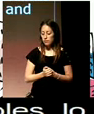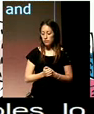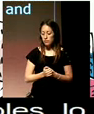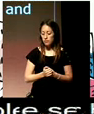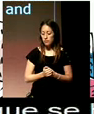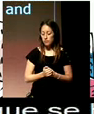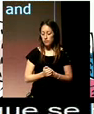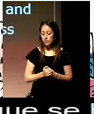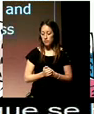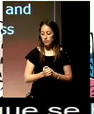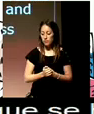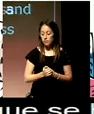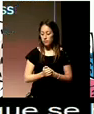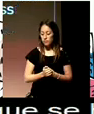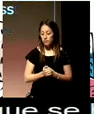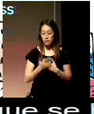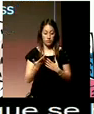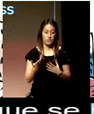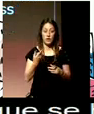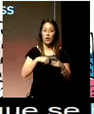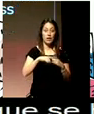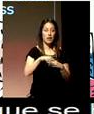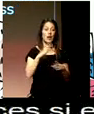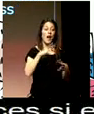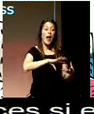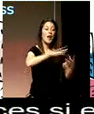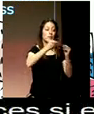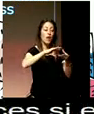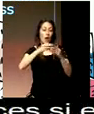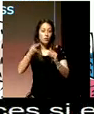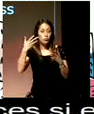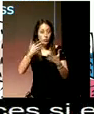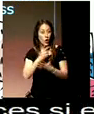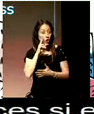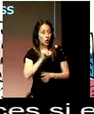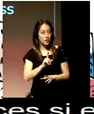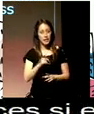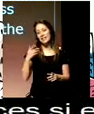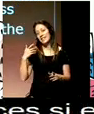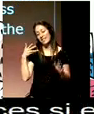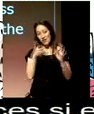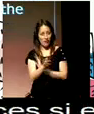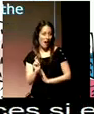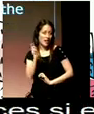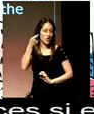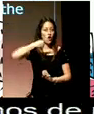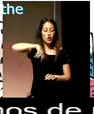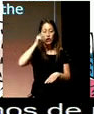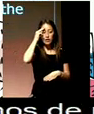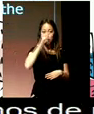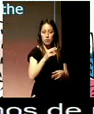do it in respect for the architecture in the existing city. So we use